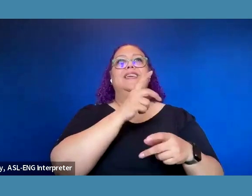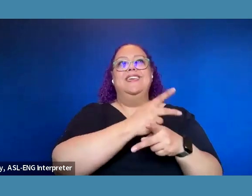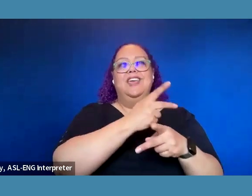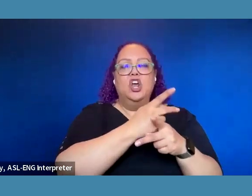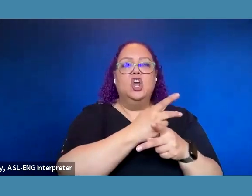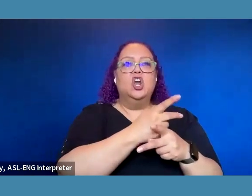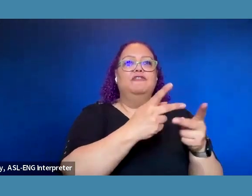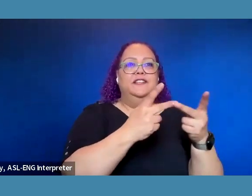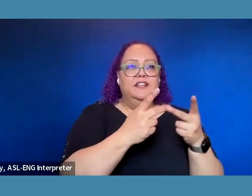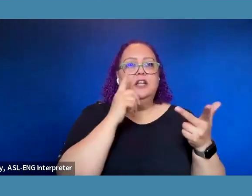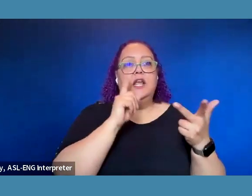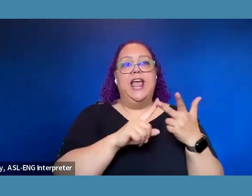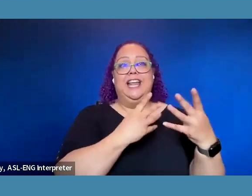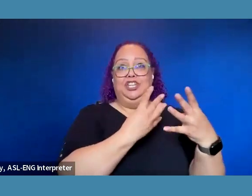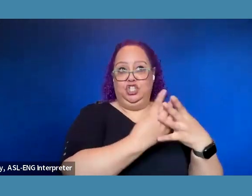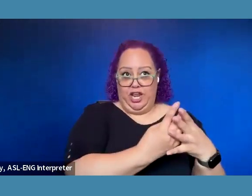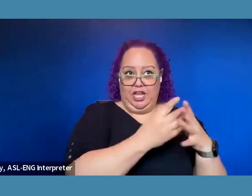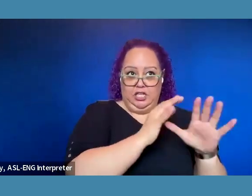hasn't been removed,